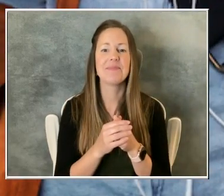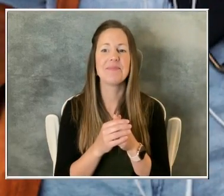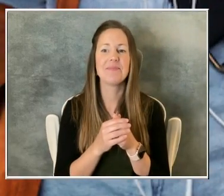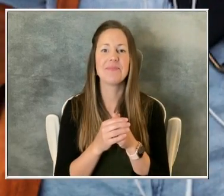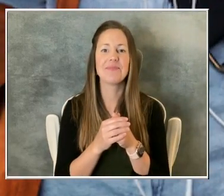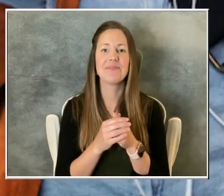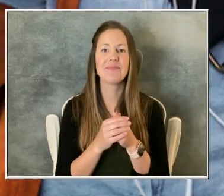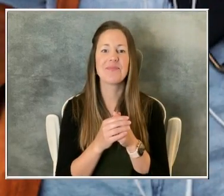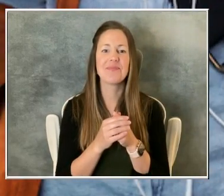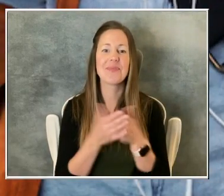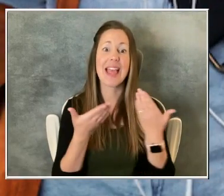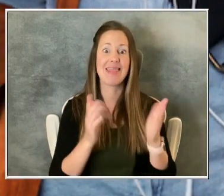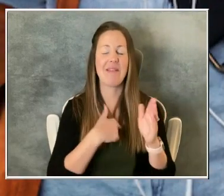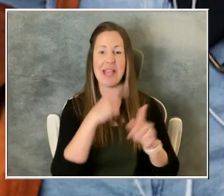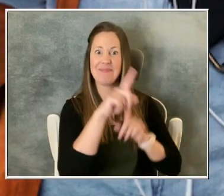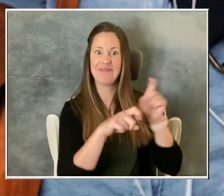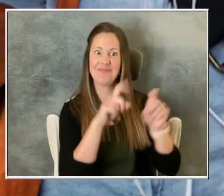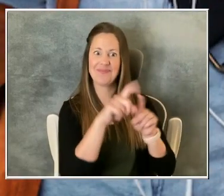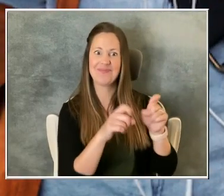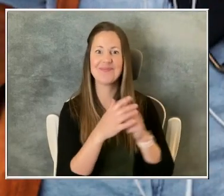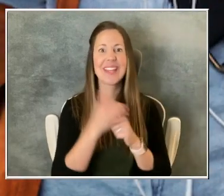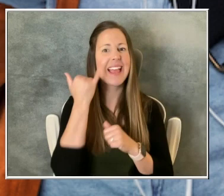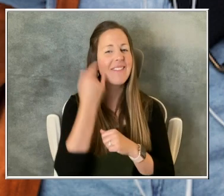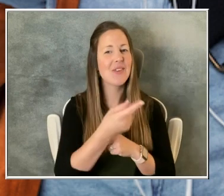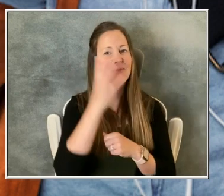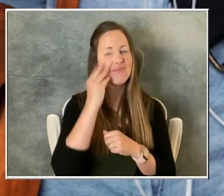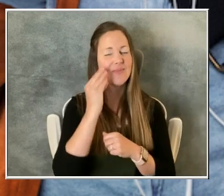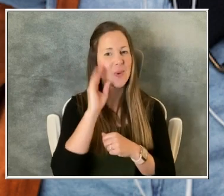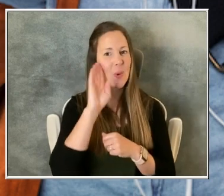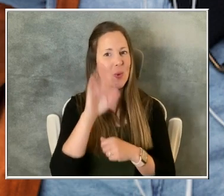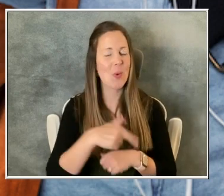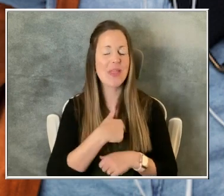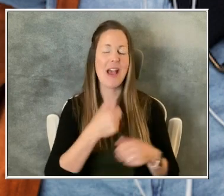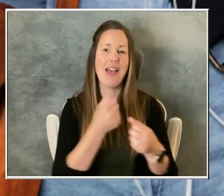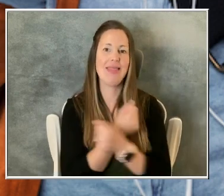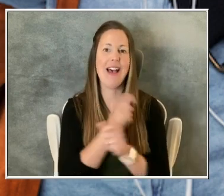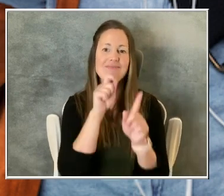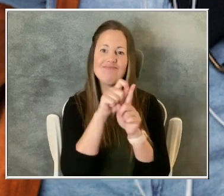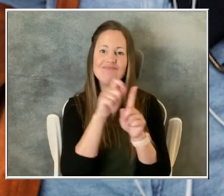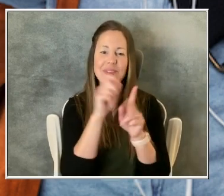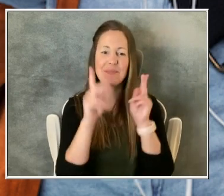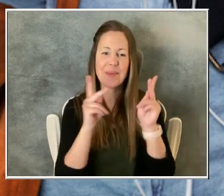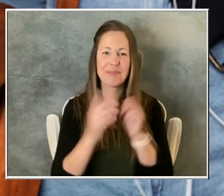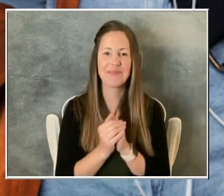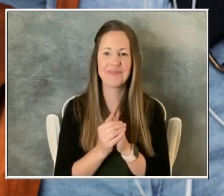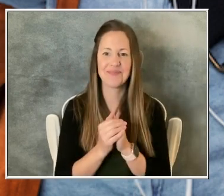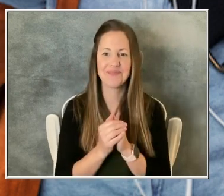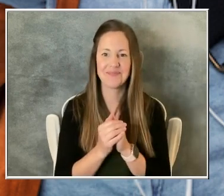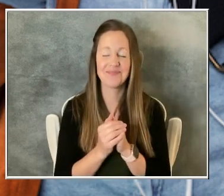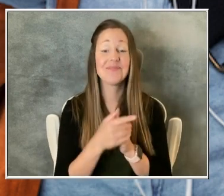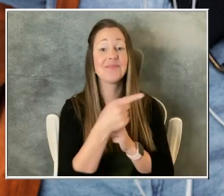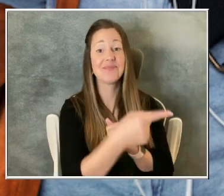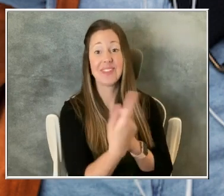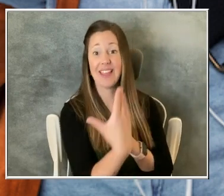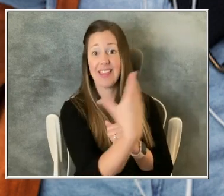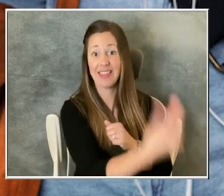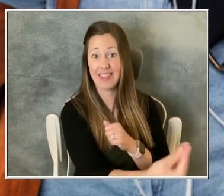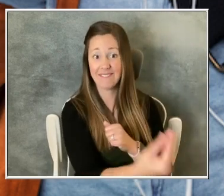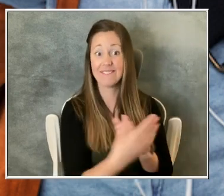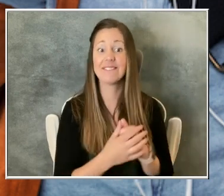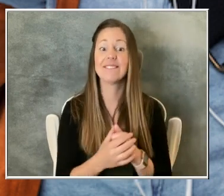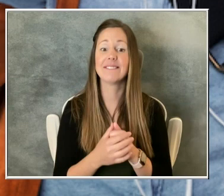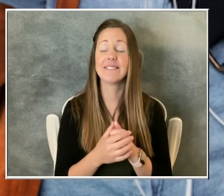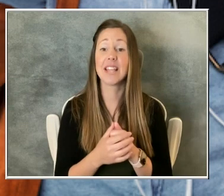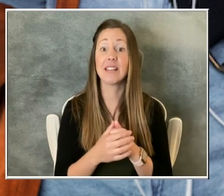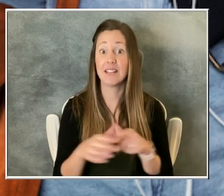a little bit. If you've been on this program much, you know I love to mess with people. And as we say goodbye to Jeff Holzberlein, I just want to make note that if